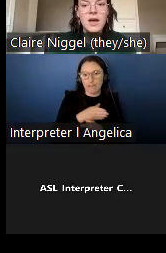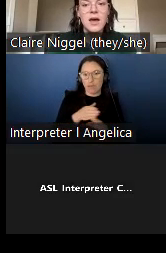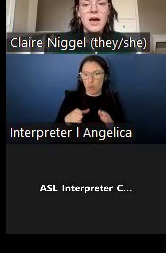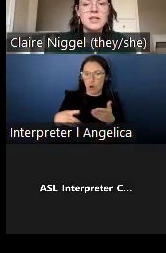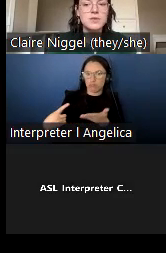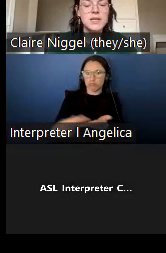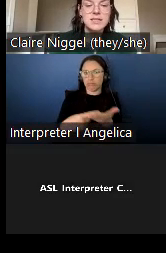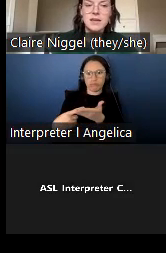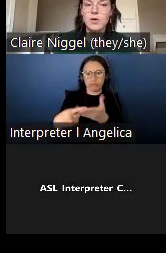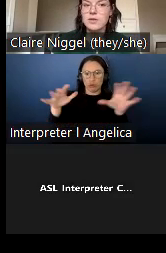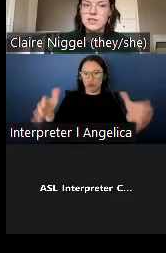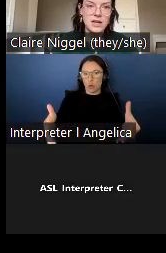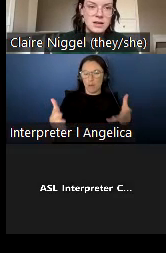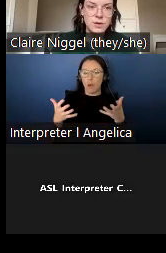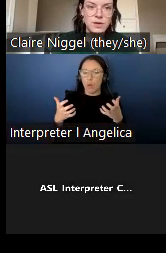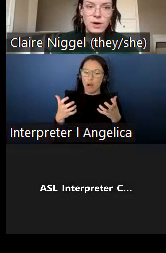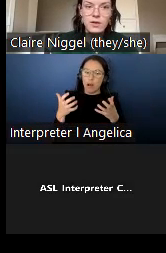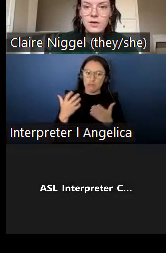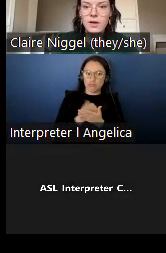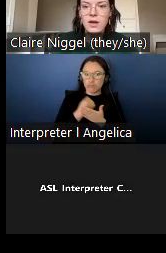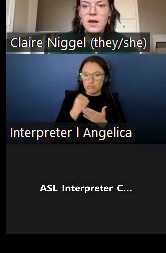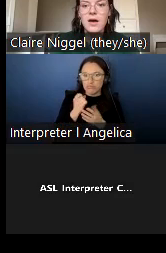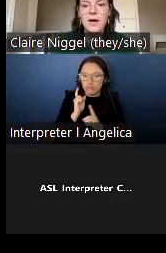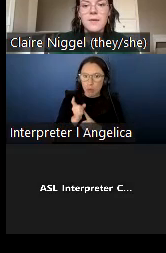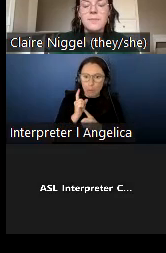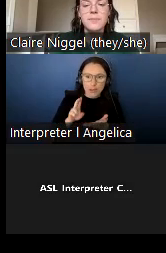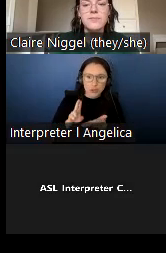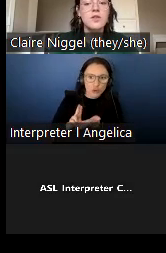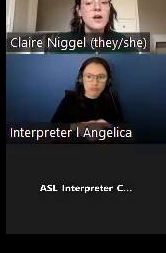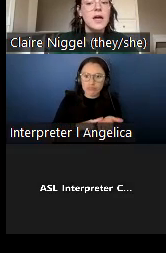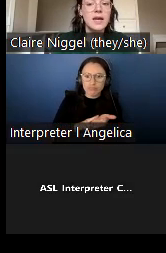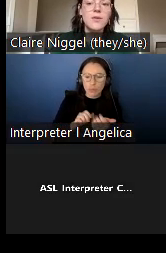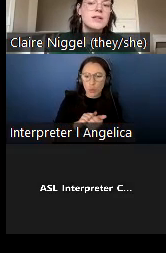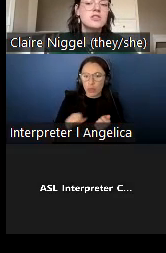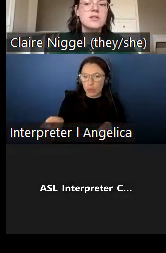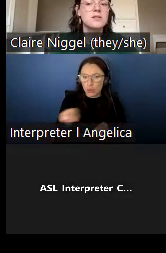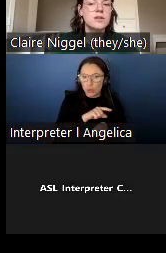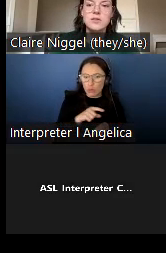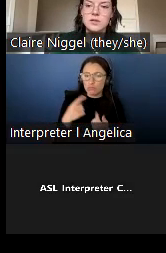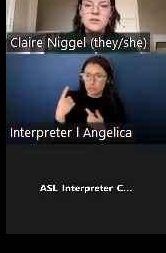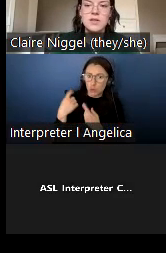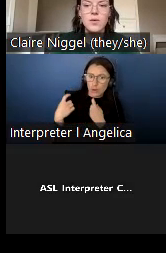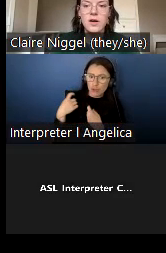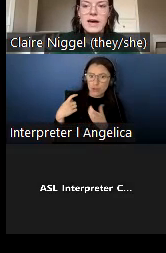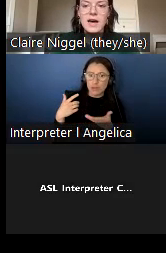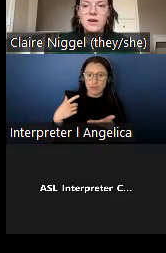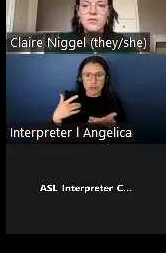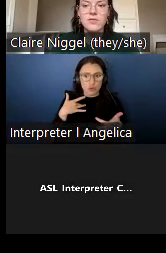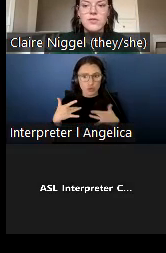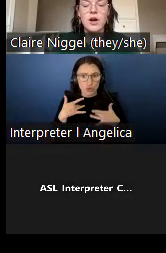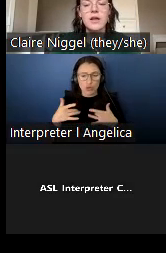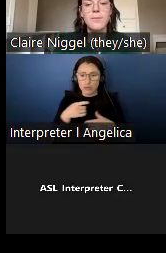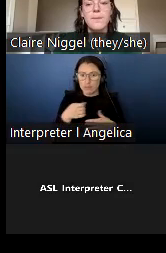conversation, I just wanted to take a moment to check in with you all. Are there any questions or concerns that you all